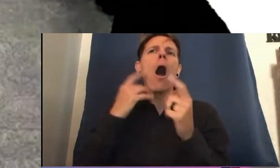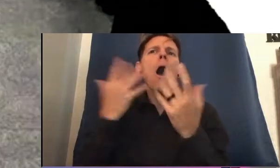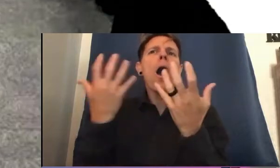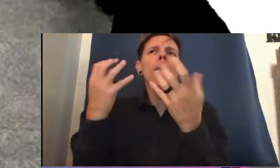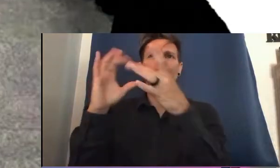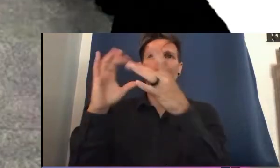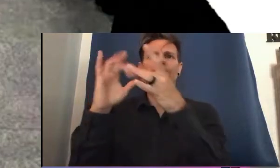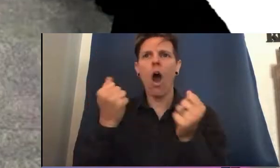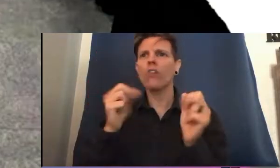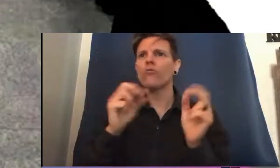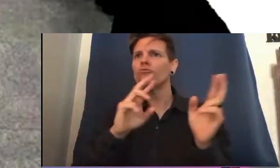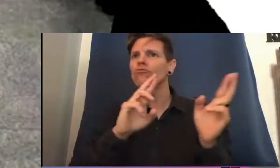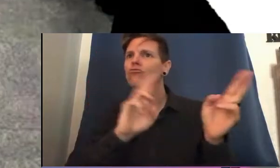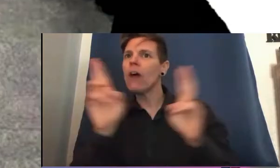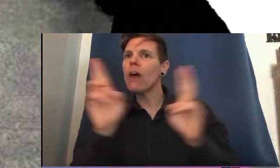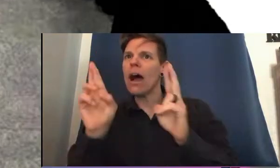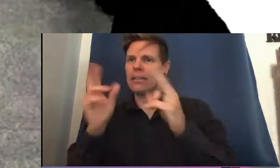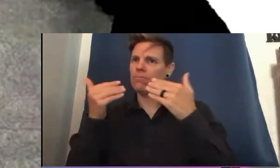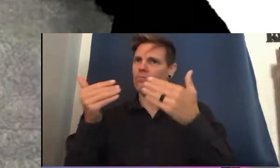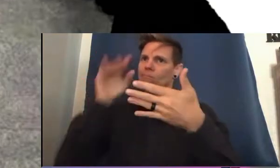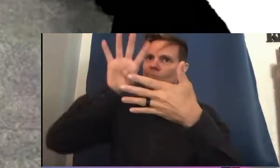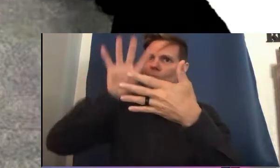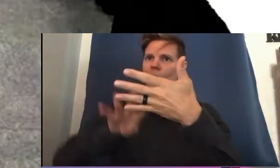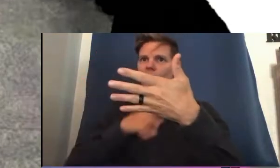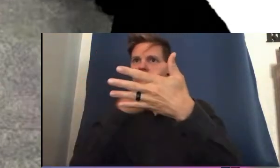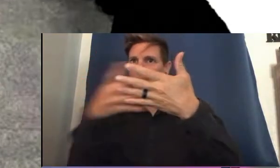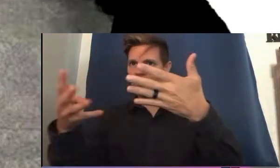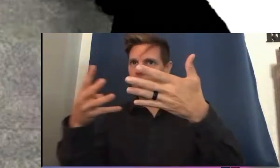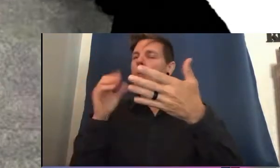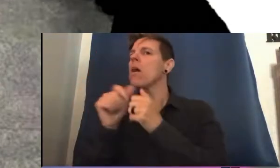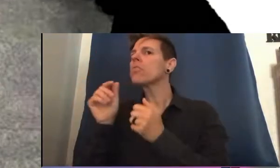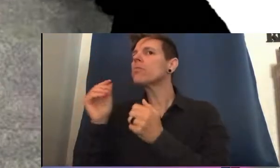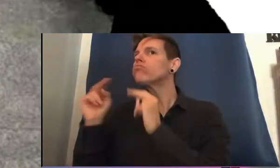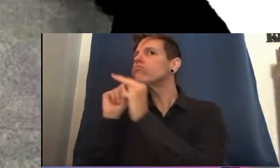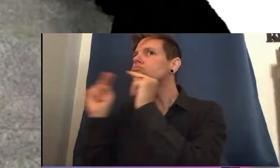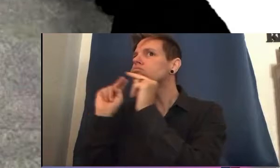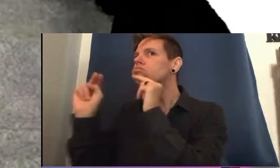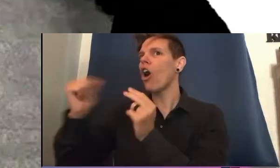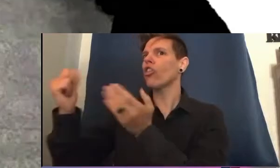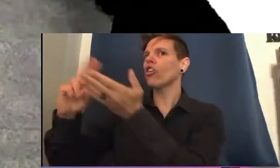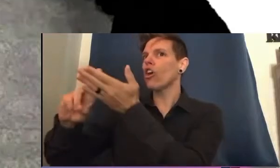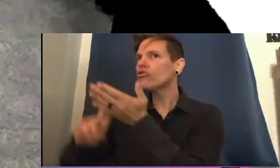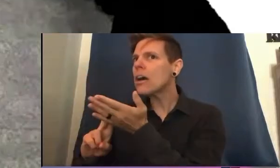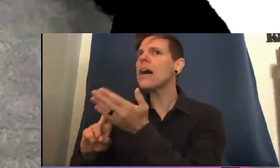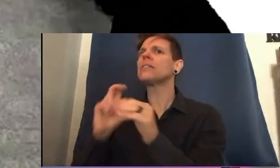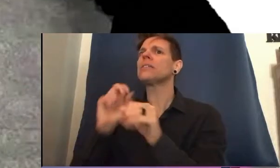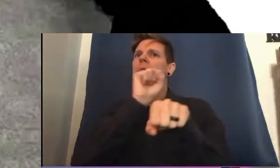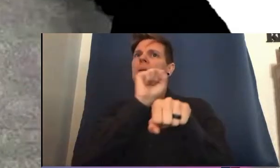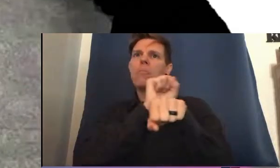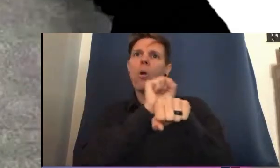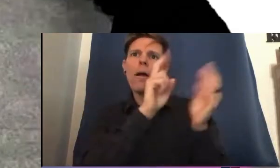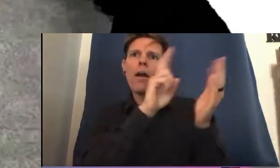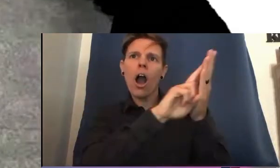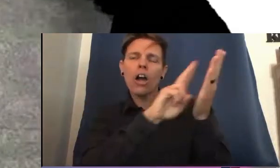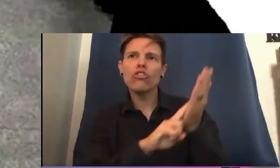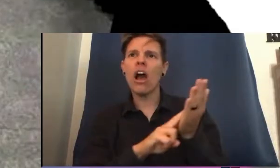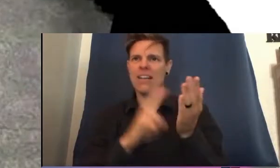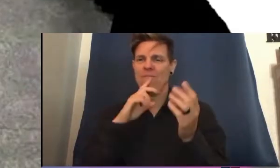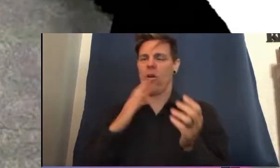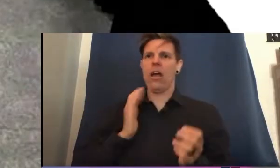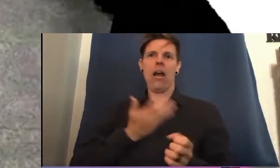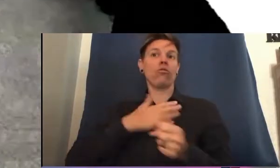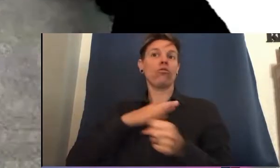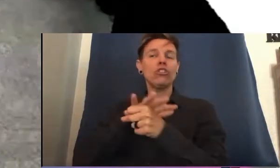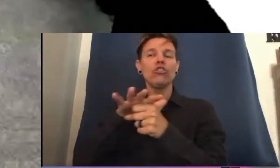other contracts, other employment contracts in the county. And I would note that